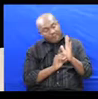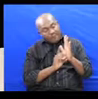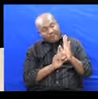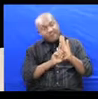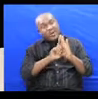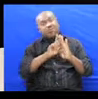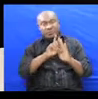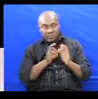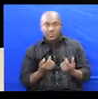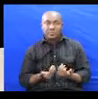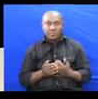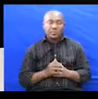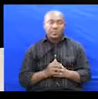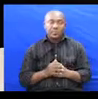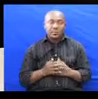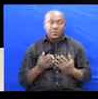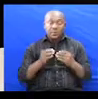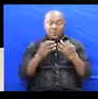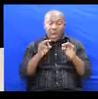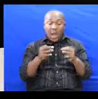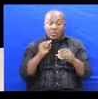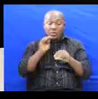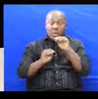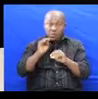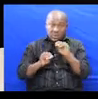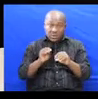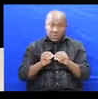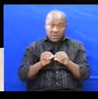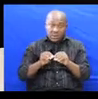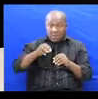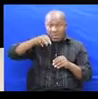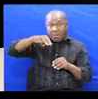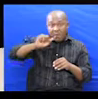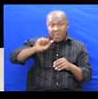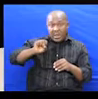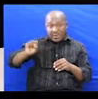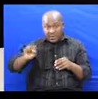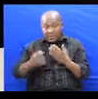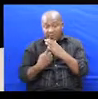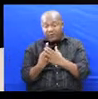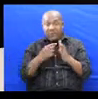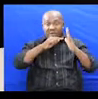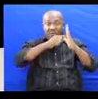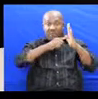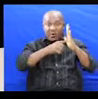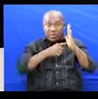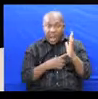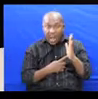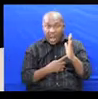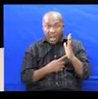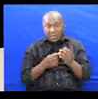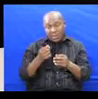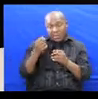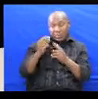to calculate the mass concentration. Therefore, from our formula that we have been discussed earlier, or